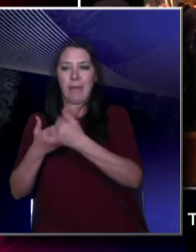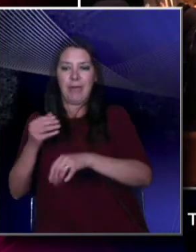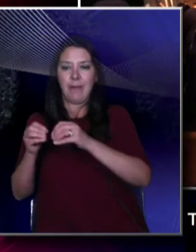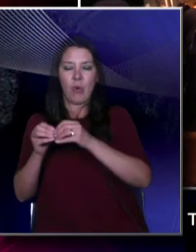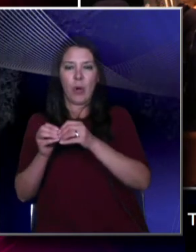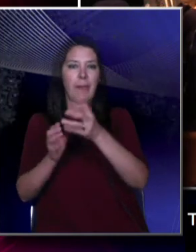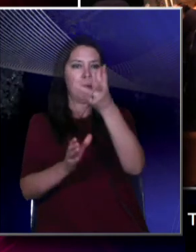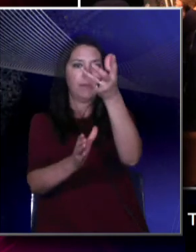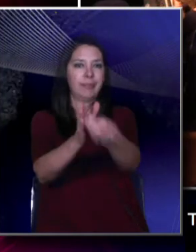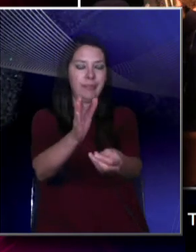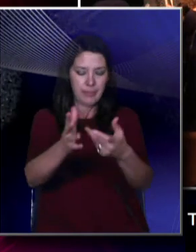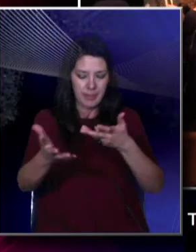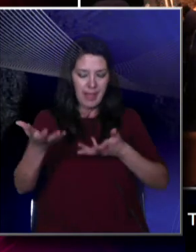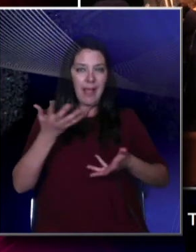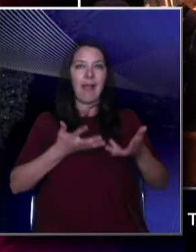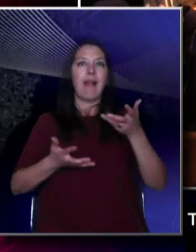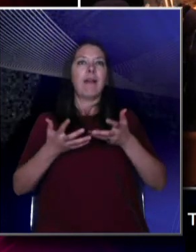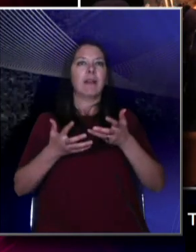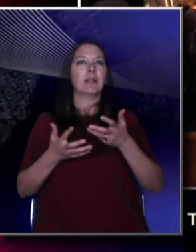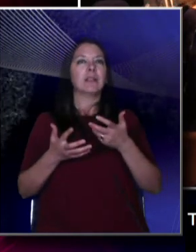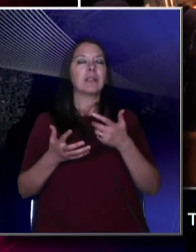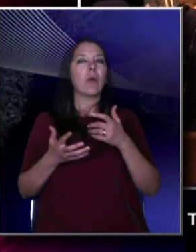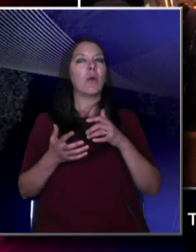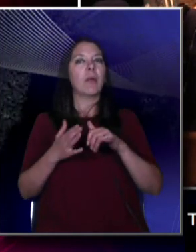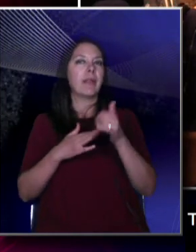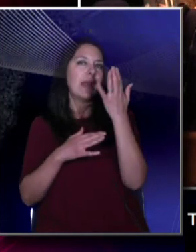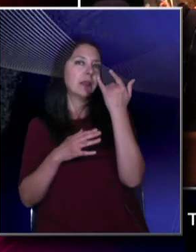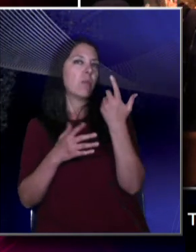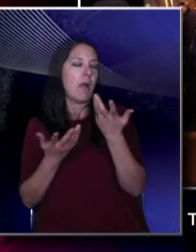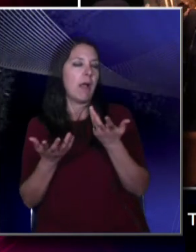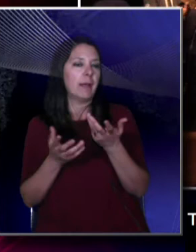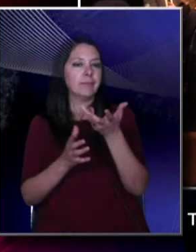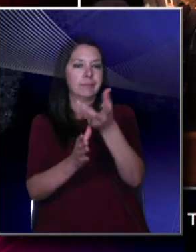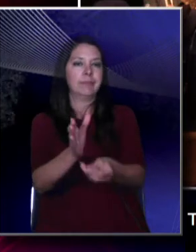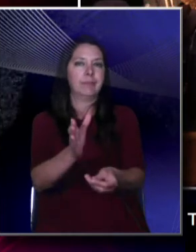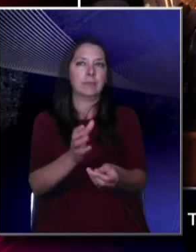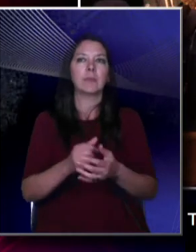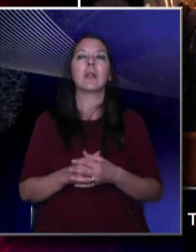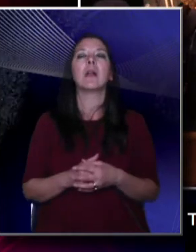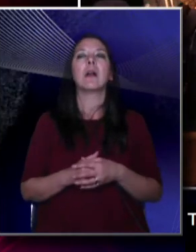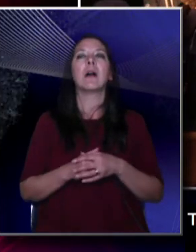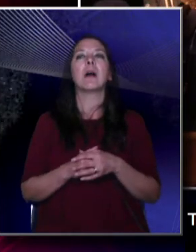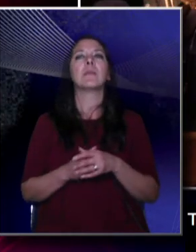and FPC is not seeing them, etc. My question is,